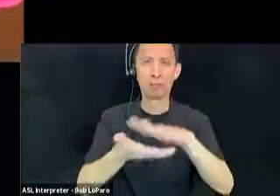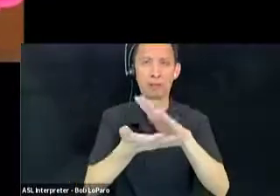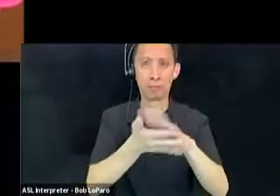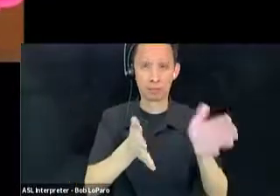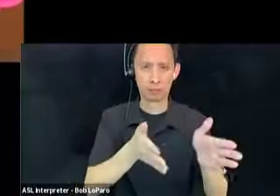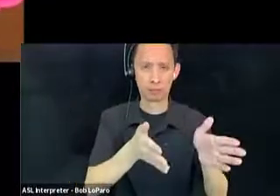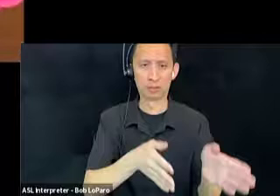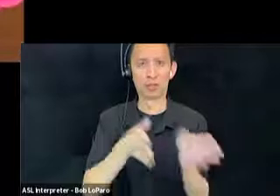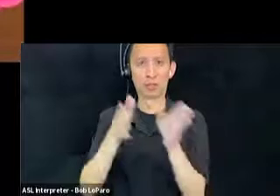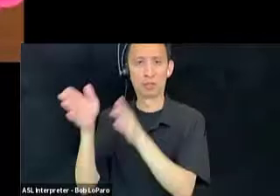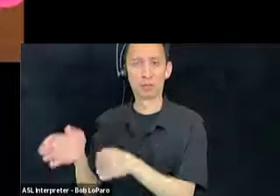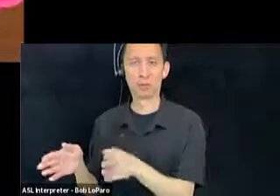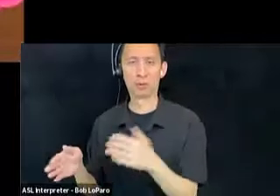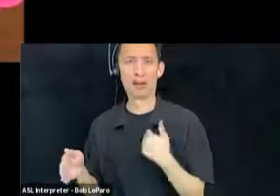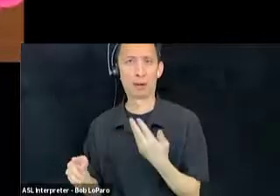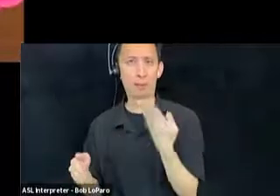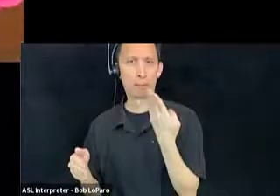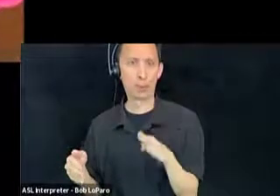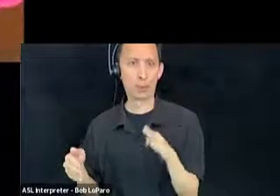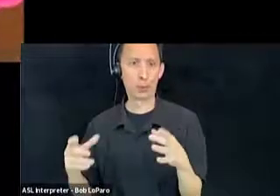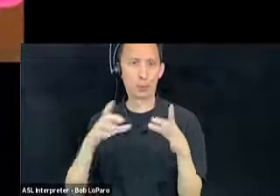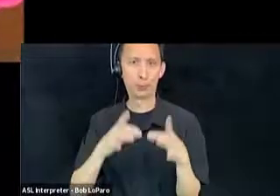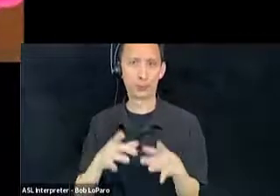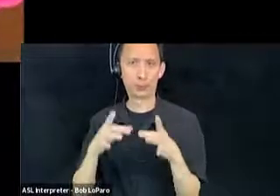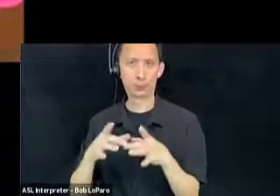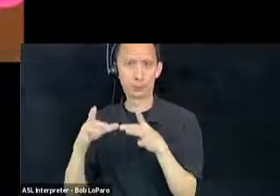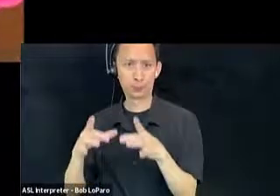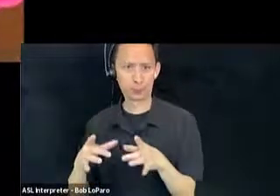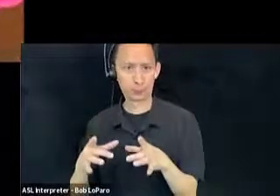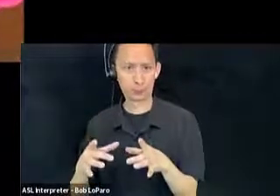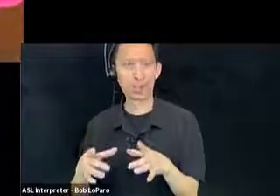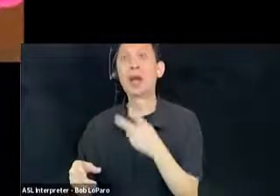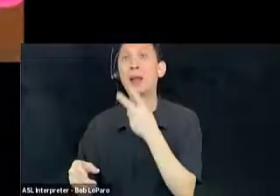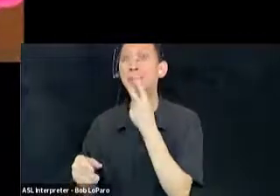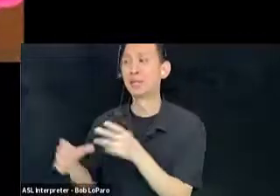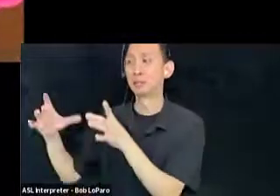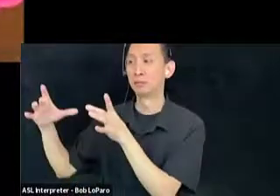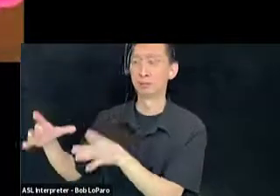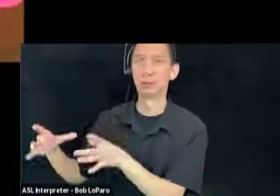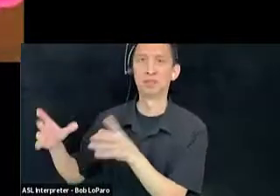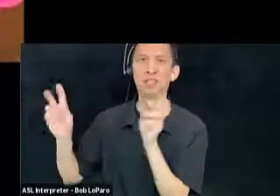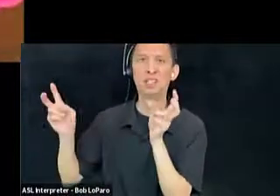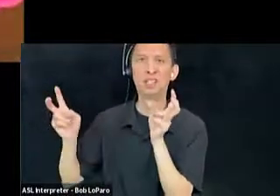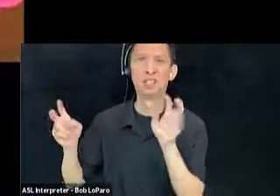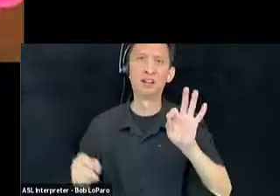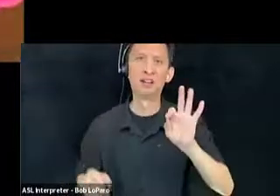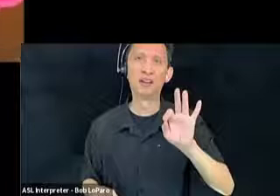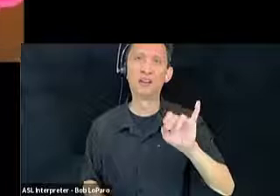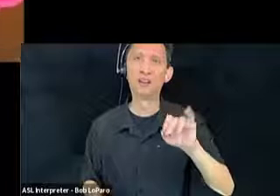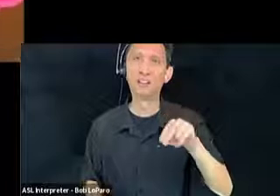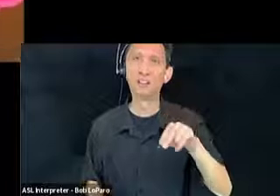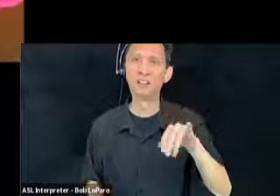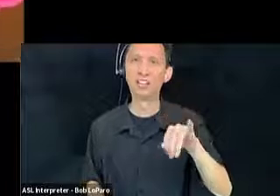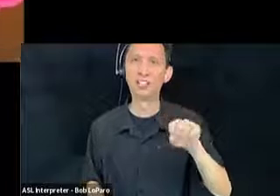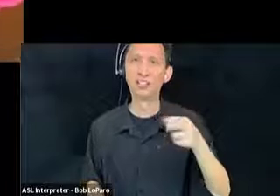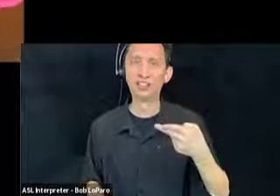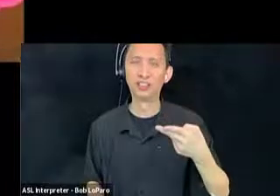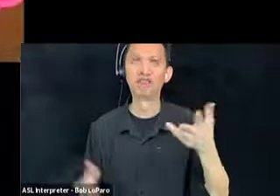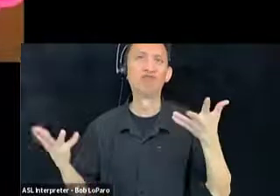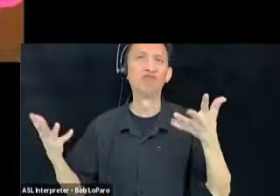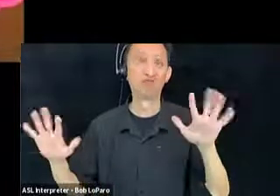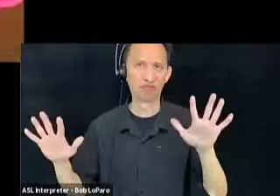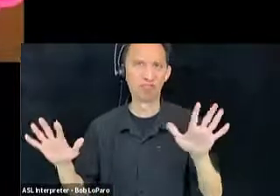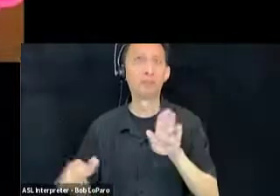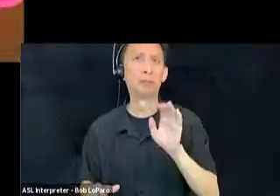a hot pink box on the right. And that's also a finished box. And so that is one thing that's going to be an